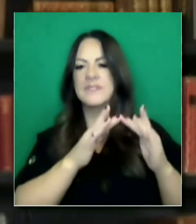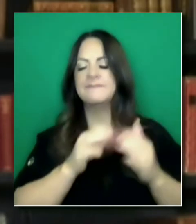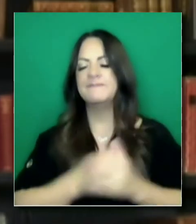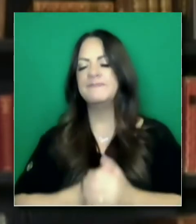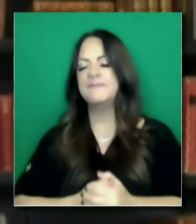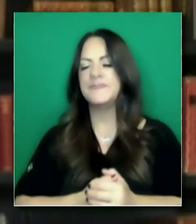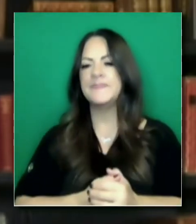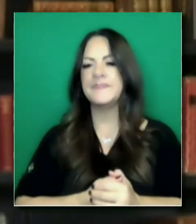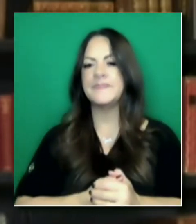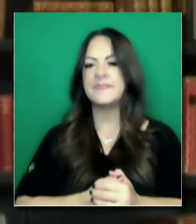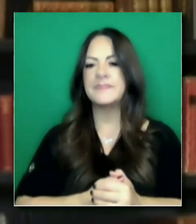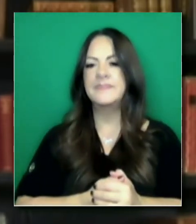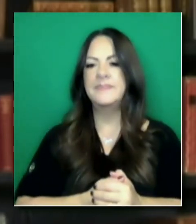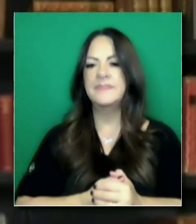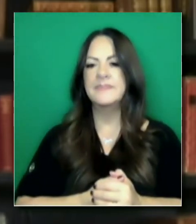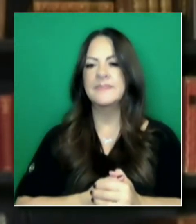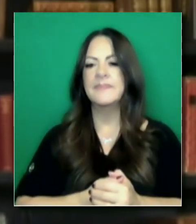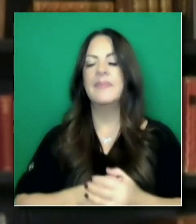John Thompson, Associated Press.